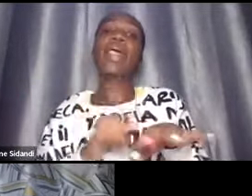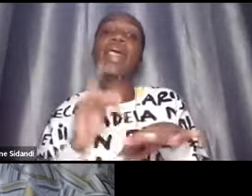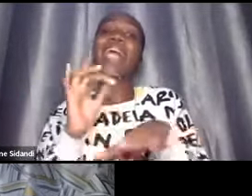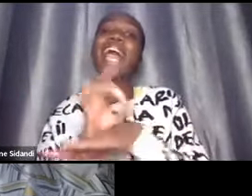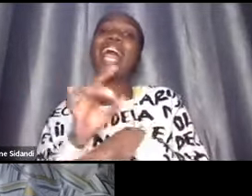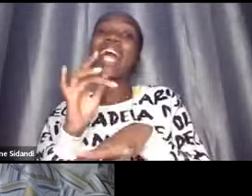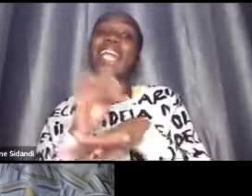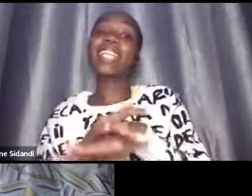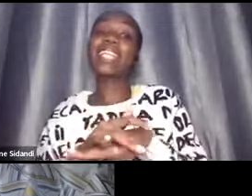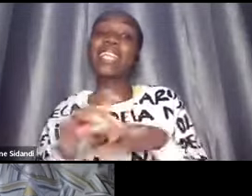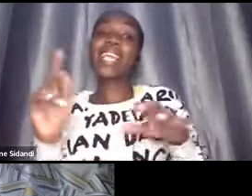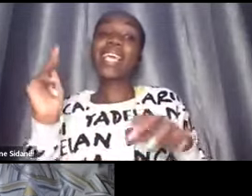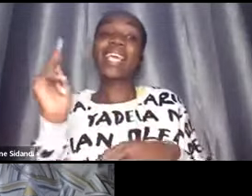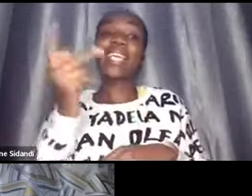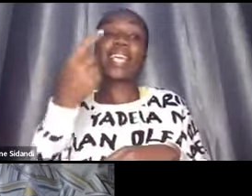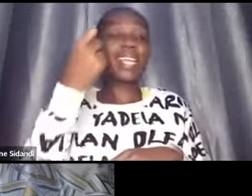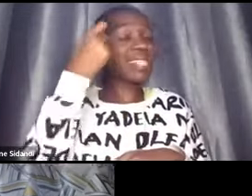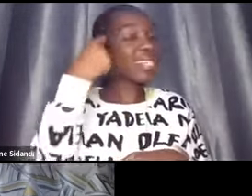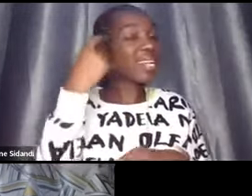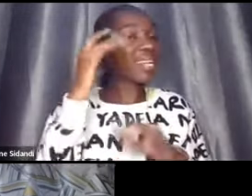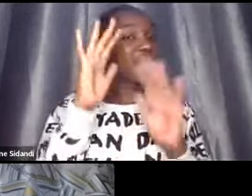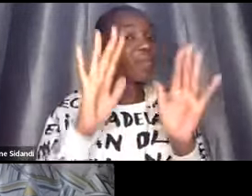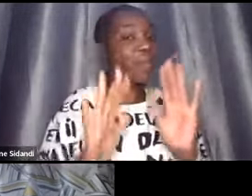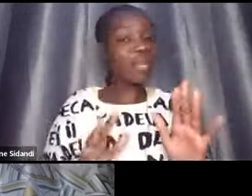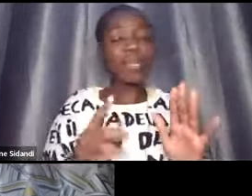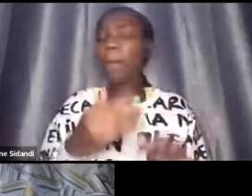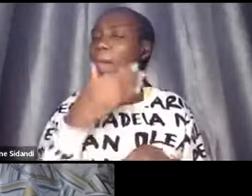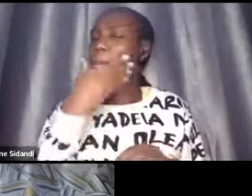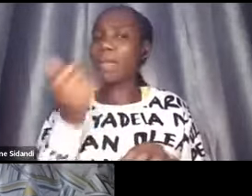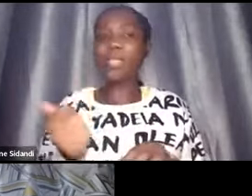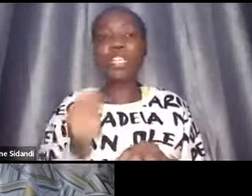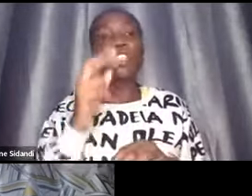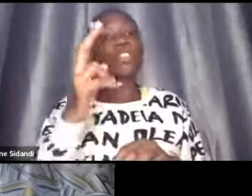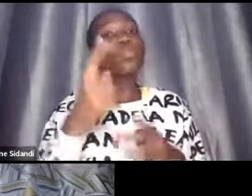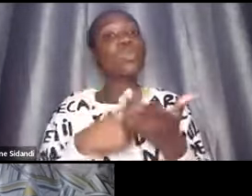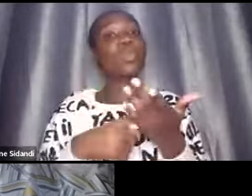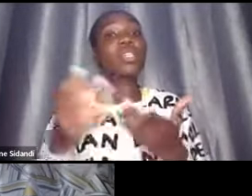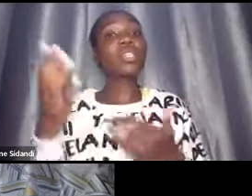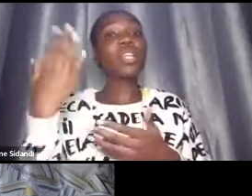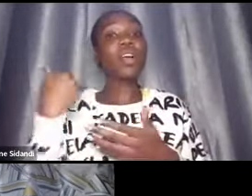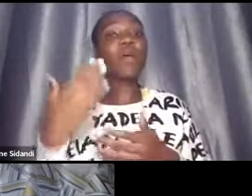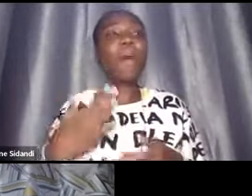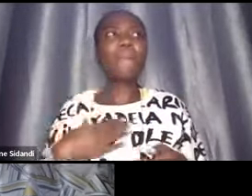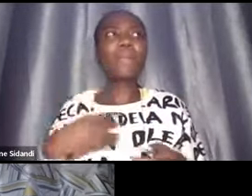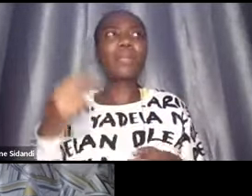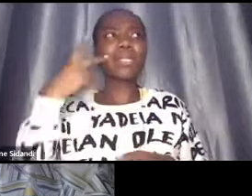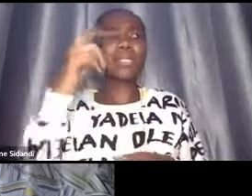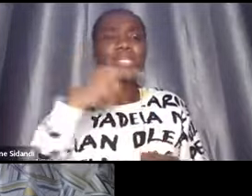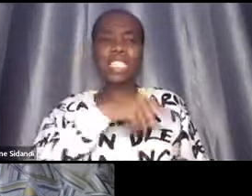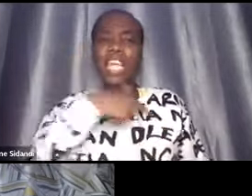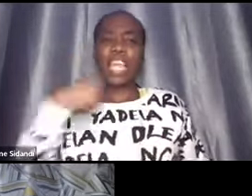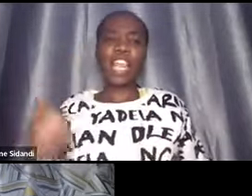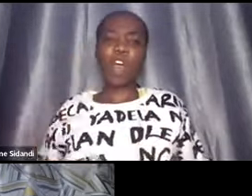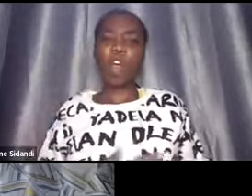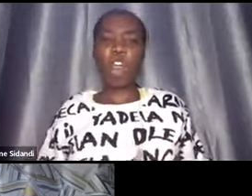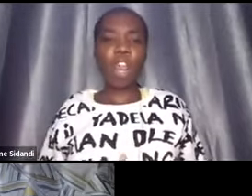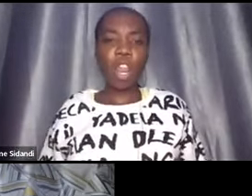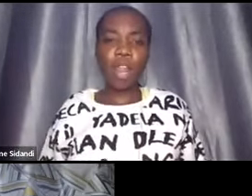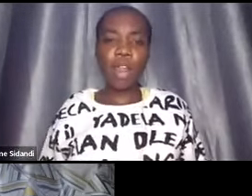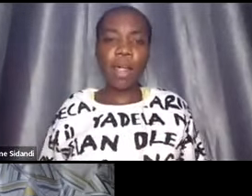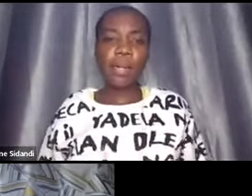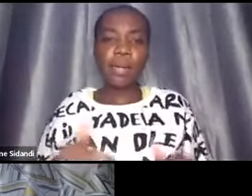the importance of mediation, the better. 2 weeks ago, I was in Senegal in the African Mediation Forum, and we are trying